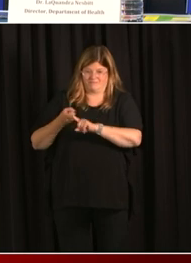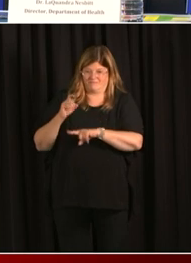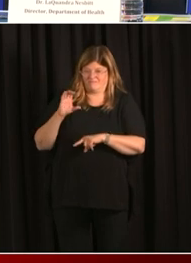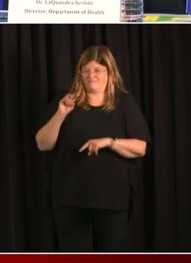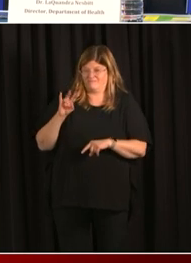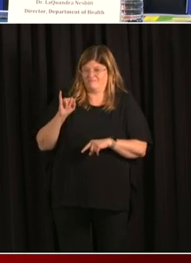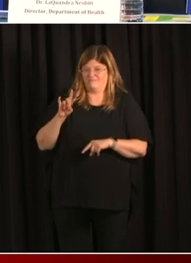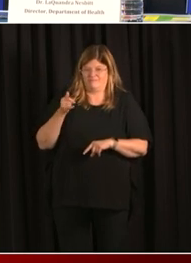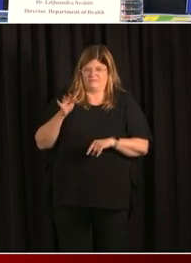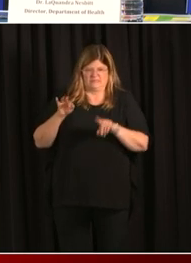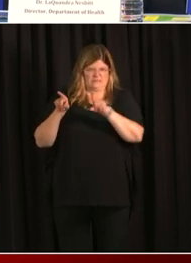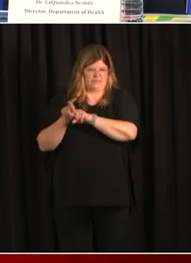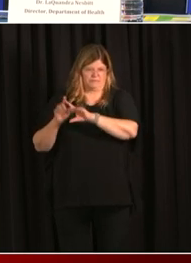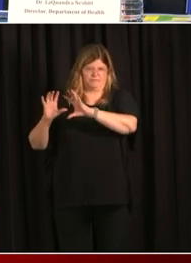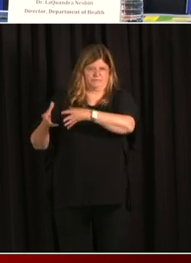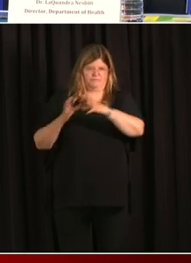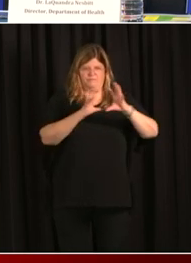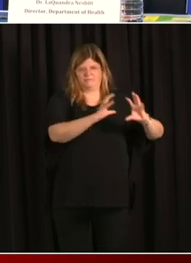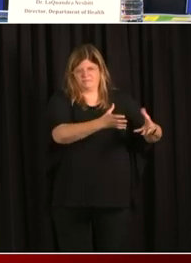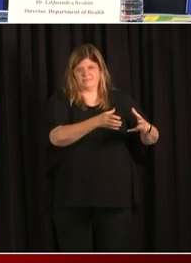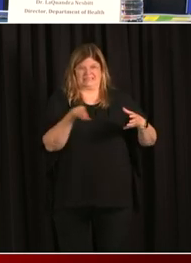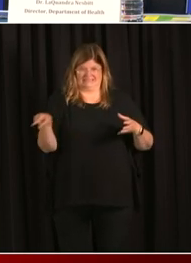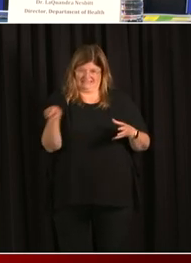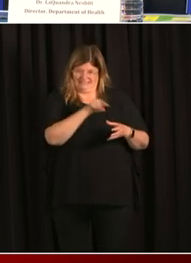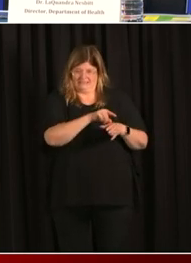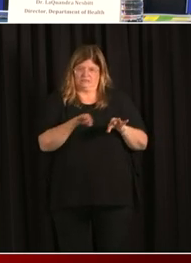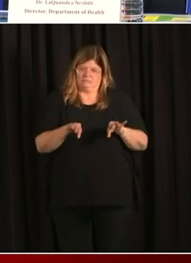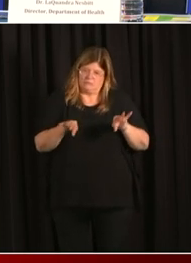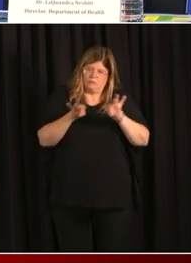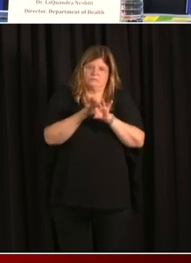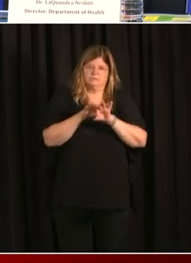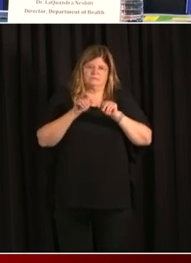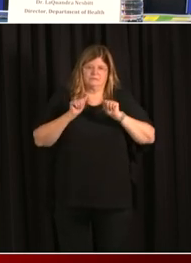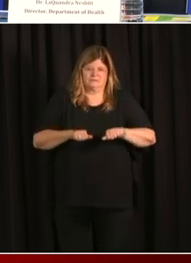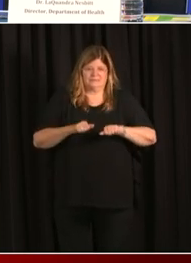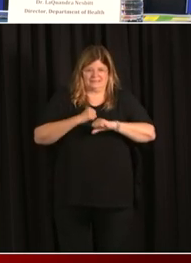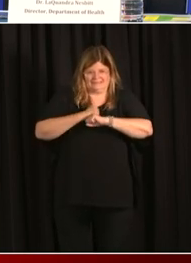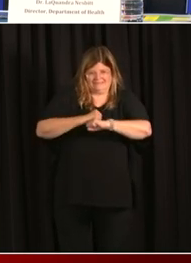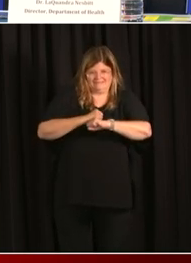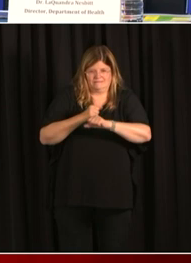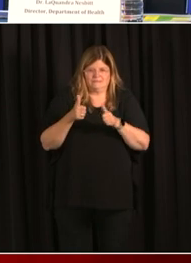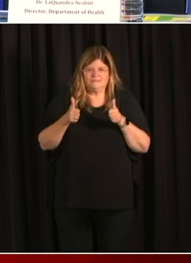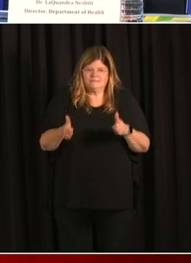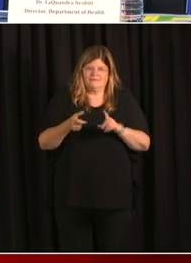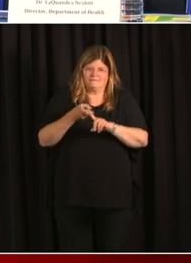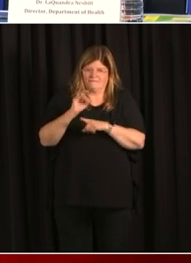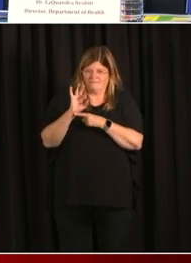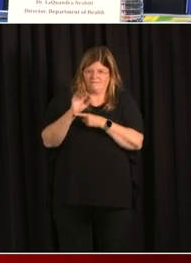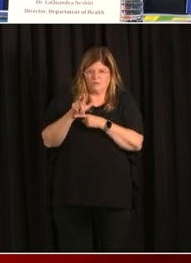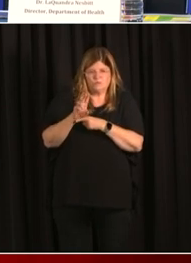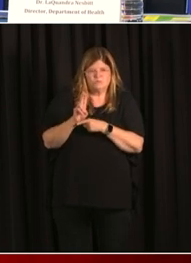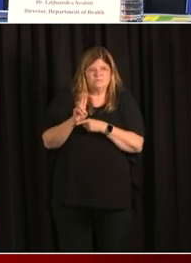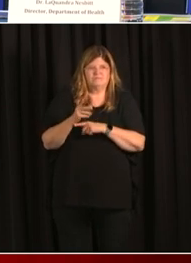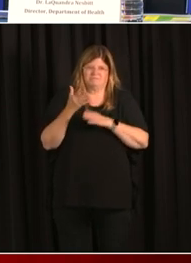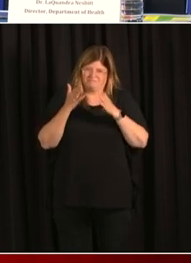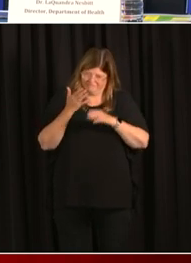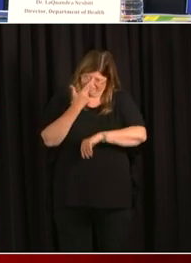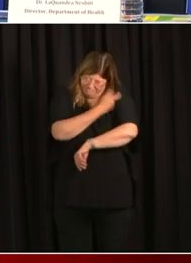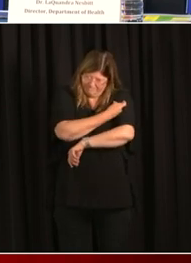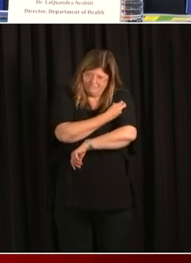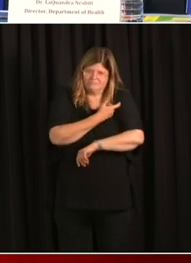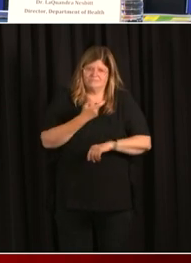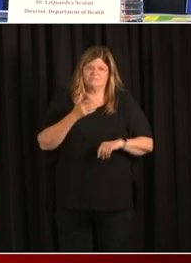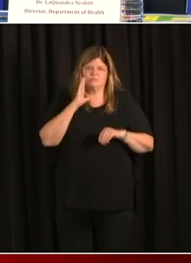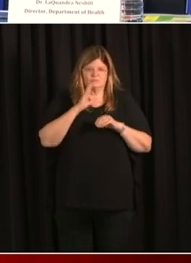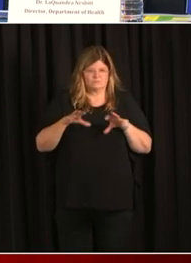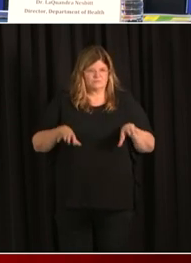COVID-19. So we want them to be sure to protect themselves from seasonal influenza this year and to get vaccinated. And we're going to be doing